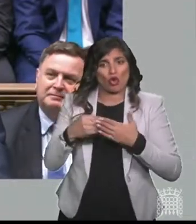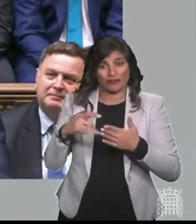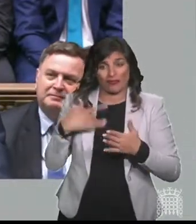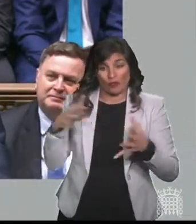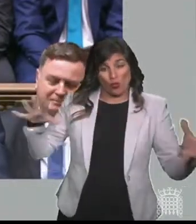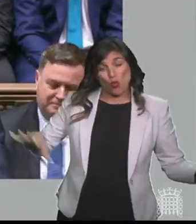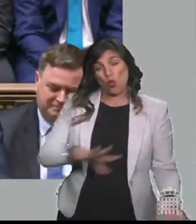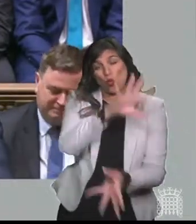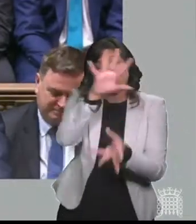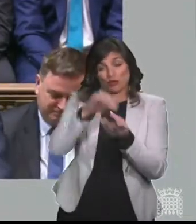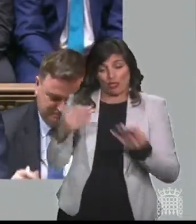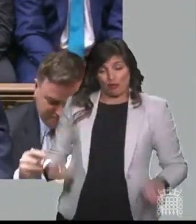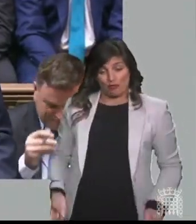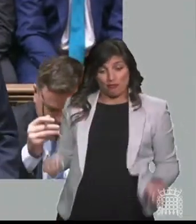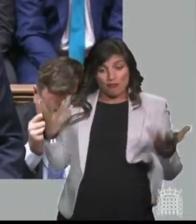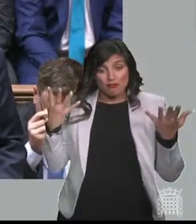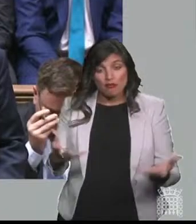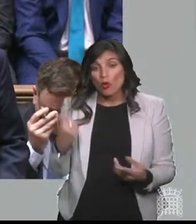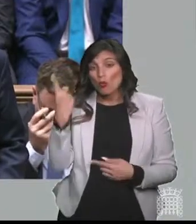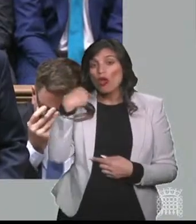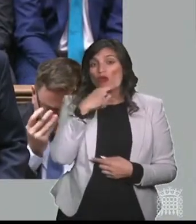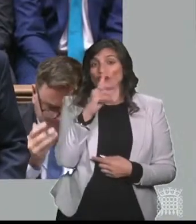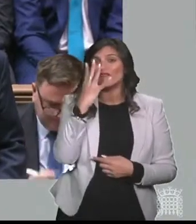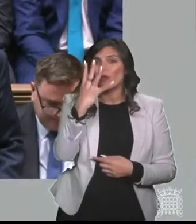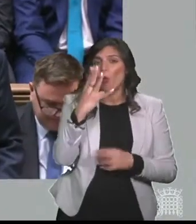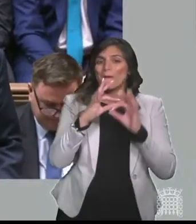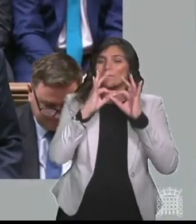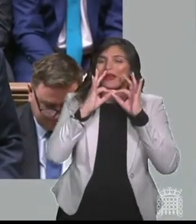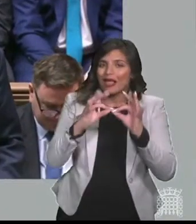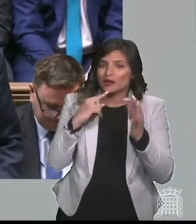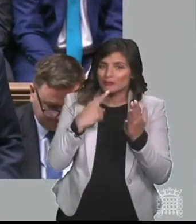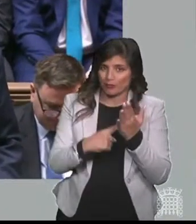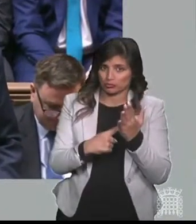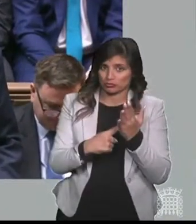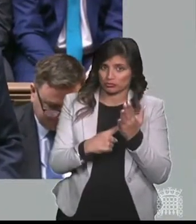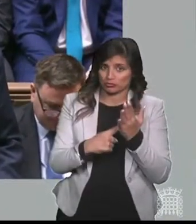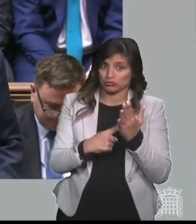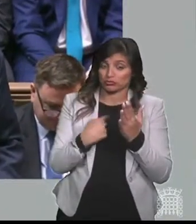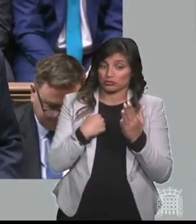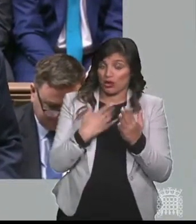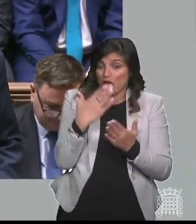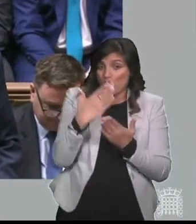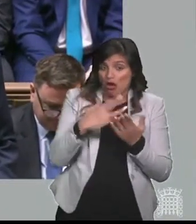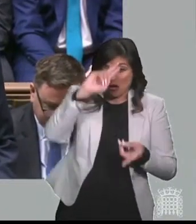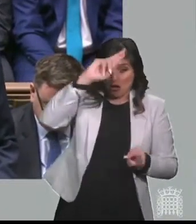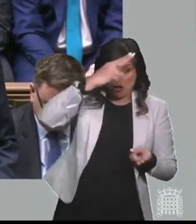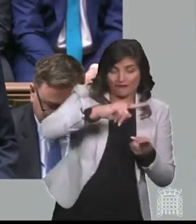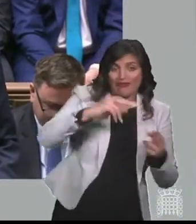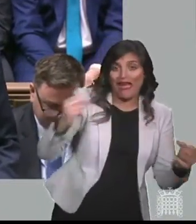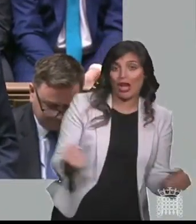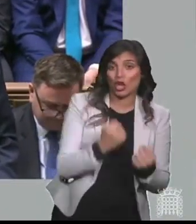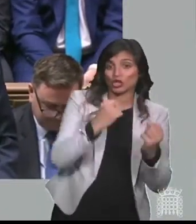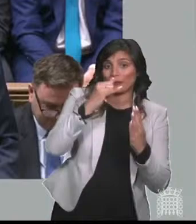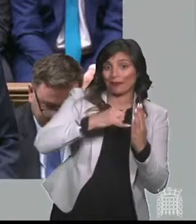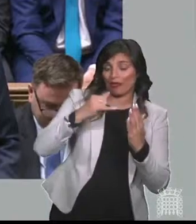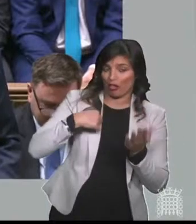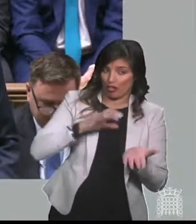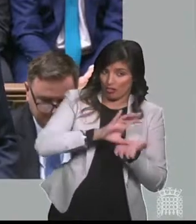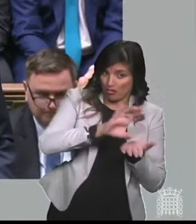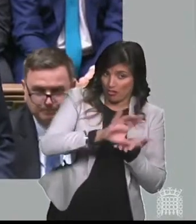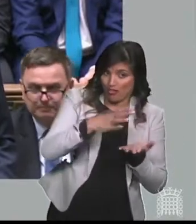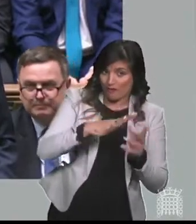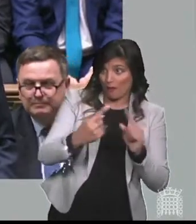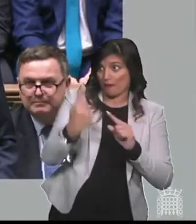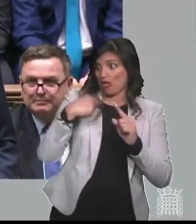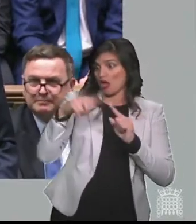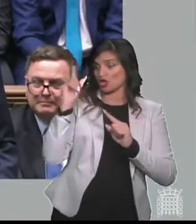billion. That includes paying around half the cost of the average energy bill since last October, and amounts now to an average